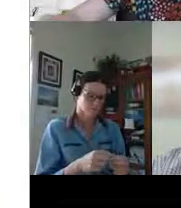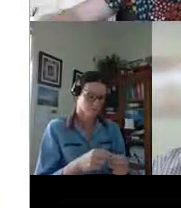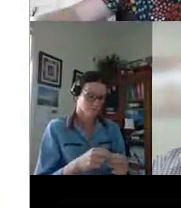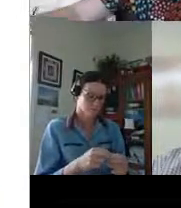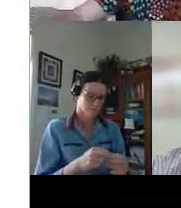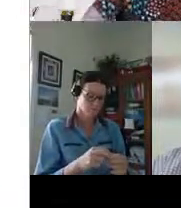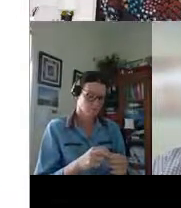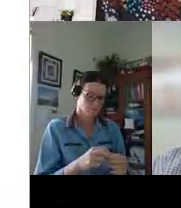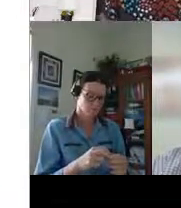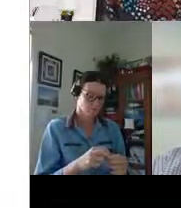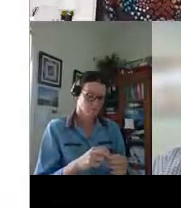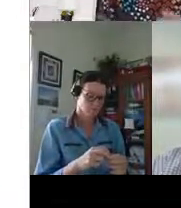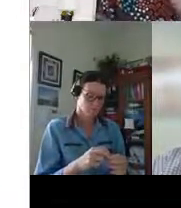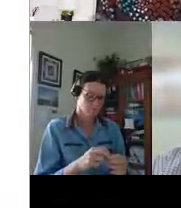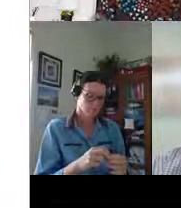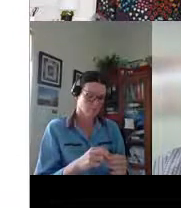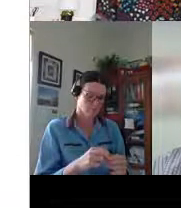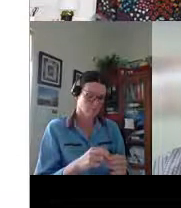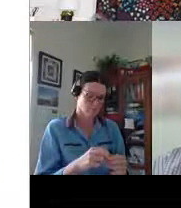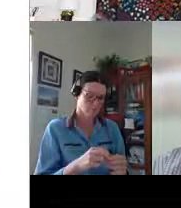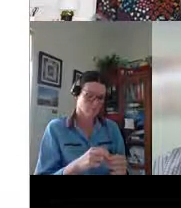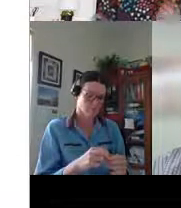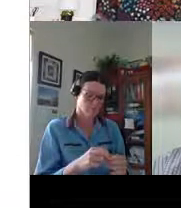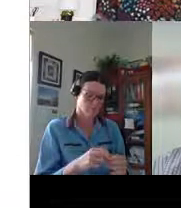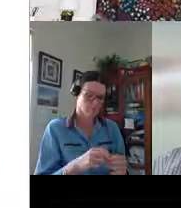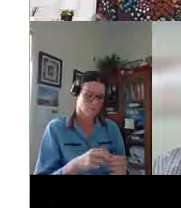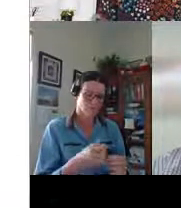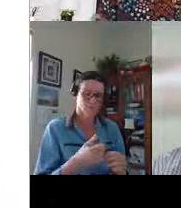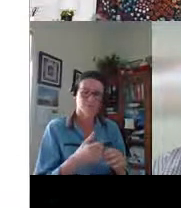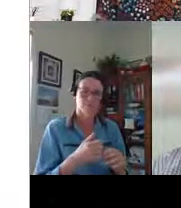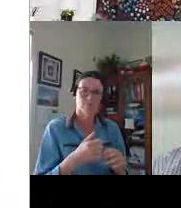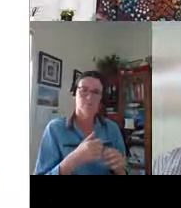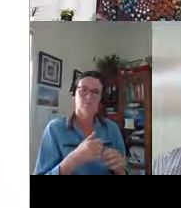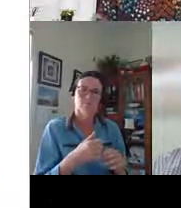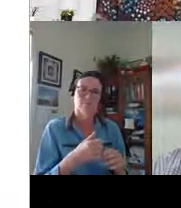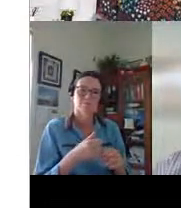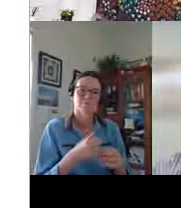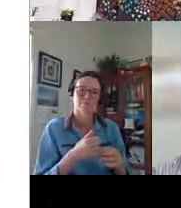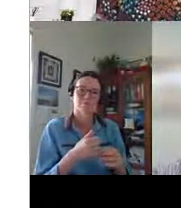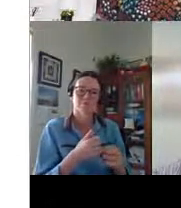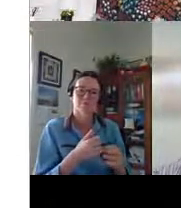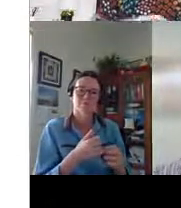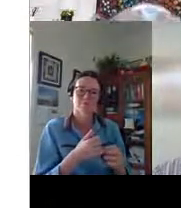was another great example, where actually the bulk of their energy demand is in cool rooms and